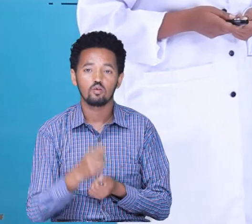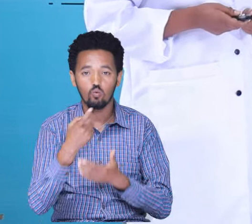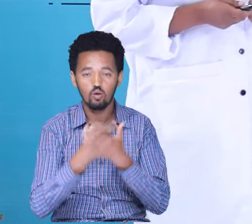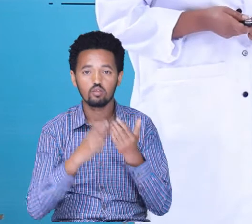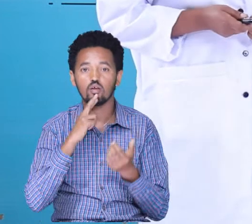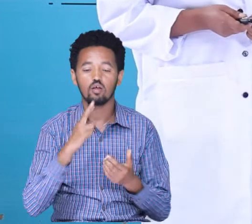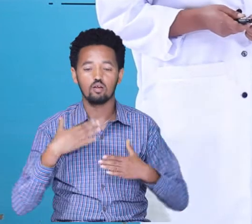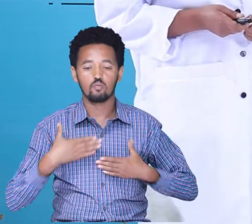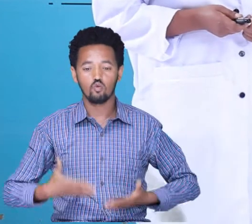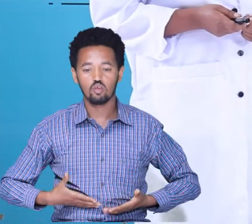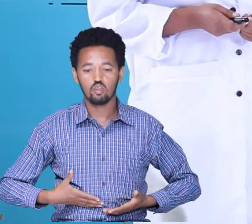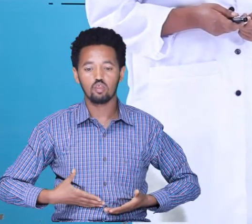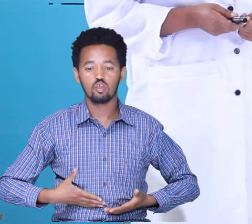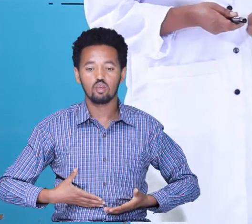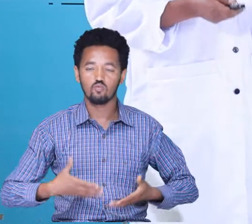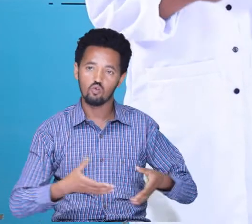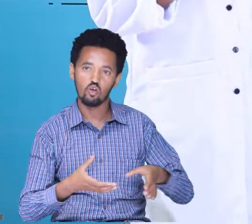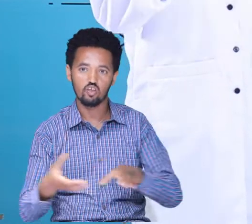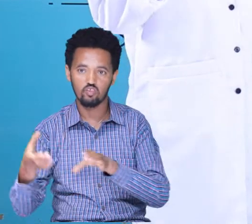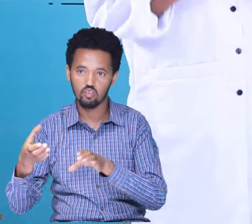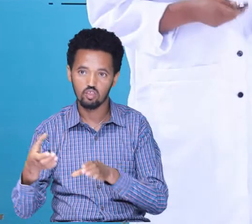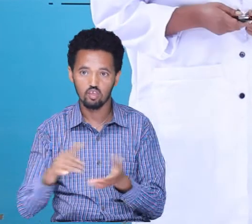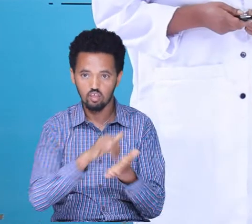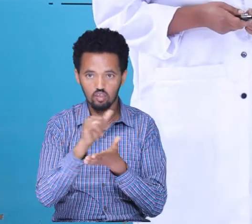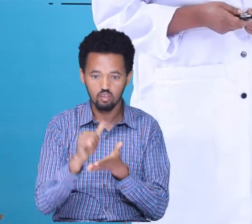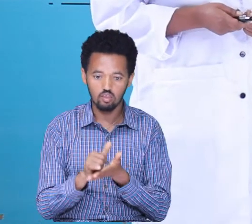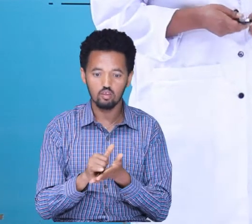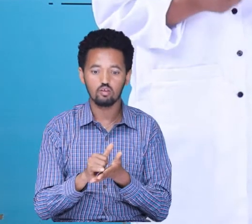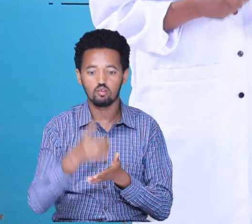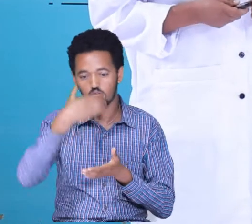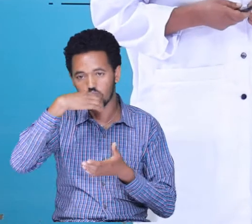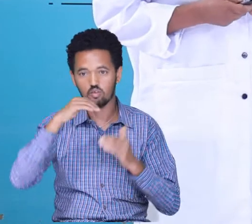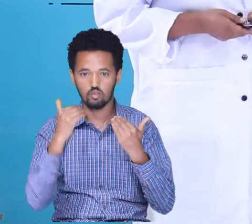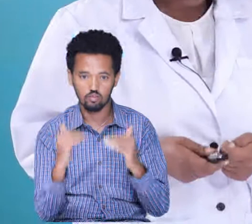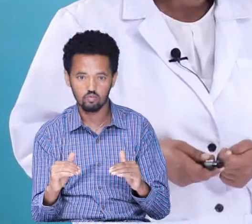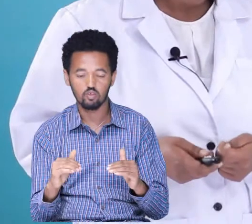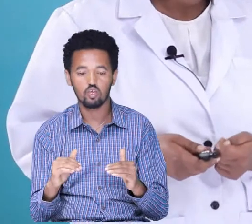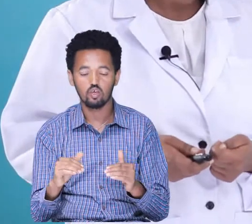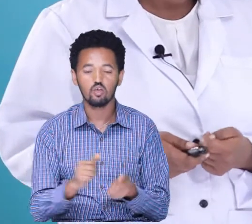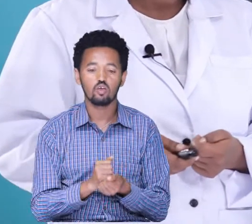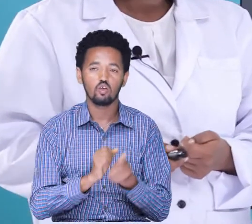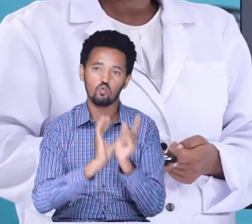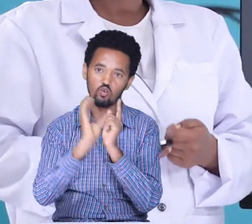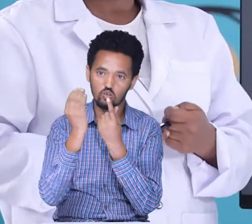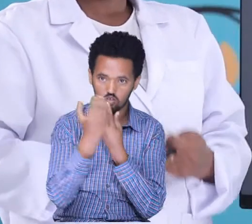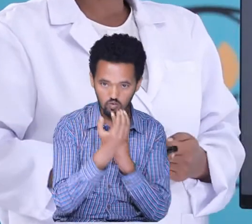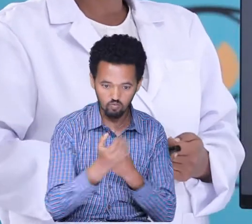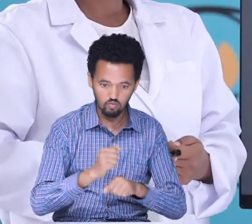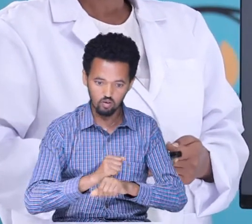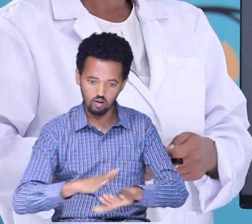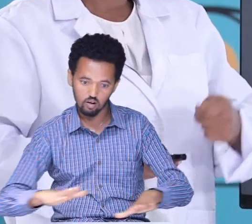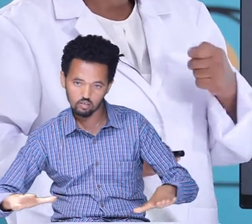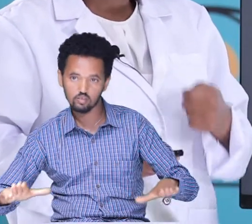bodies influence the temperature and rainfall condition of land masses. For